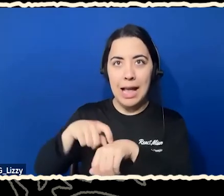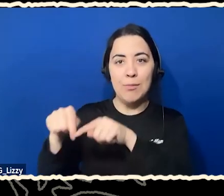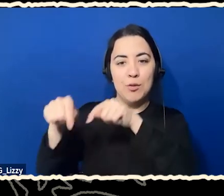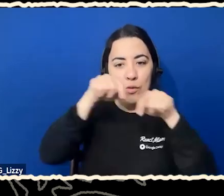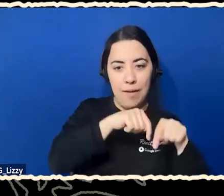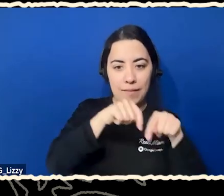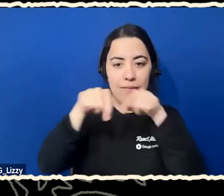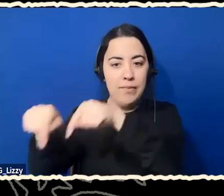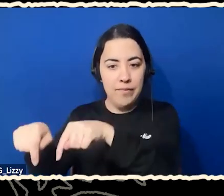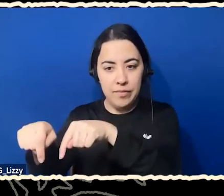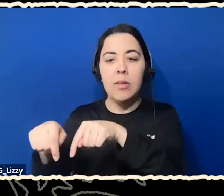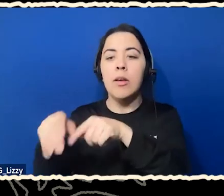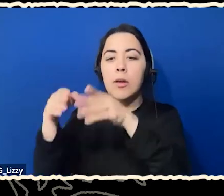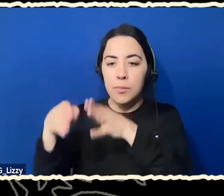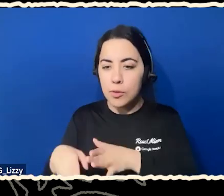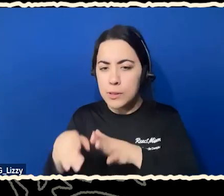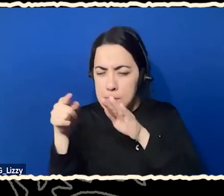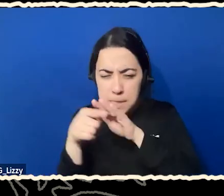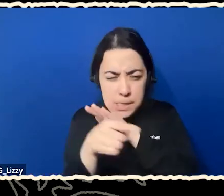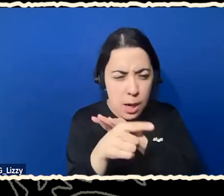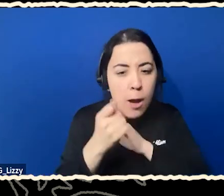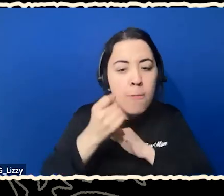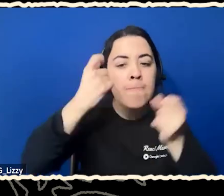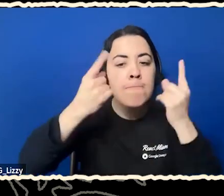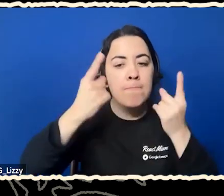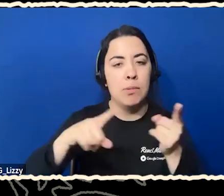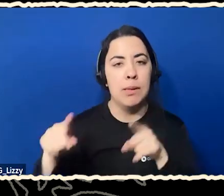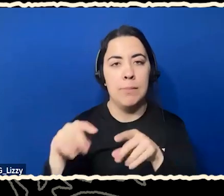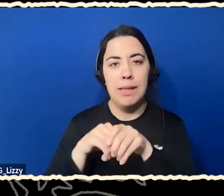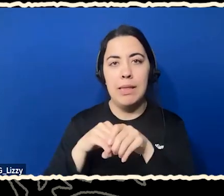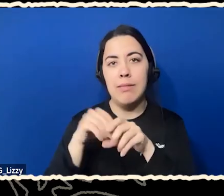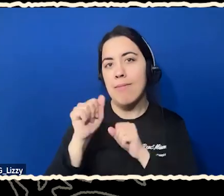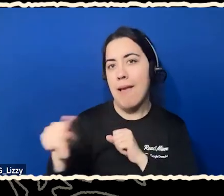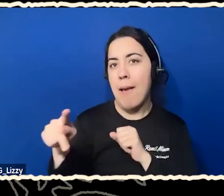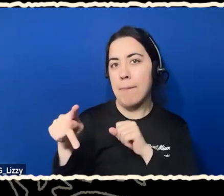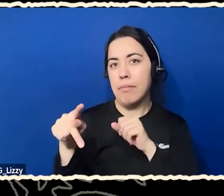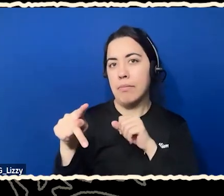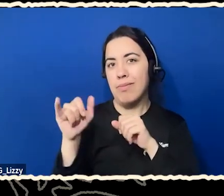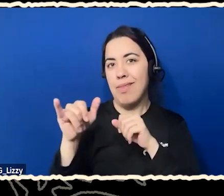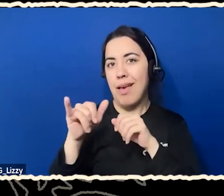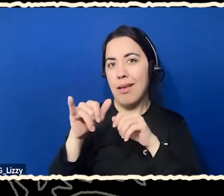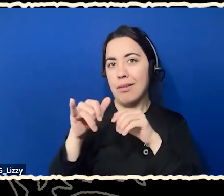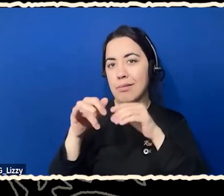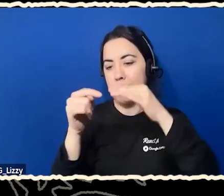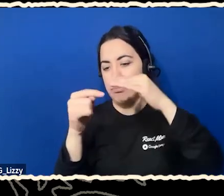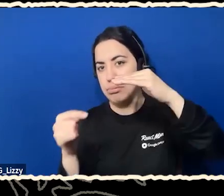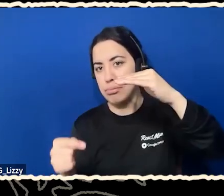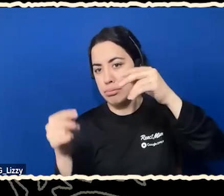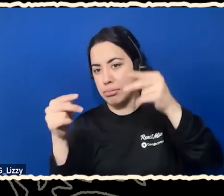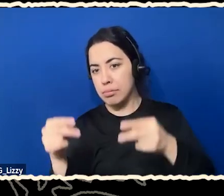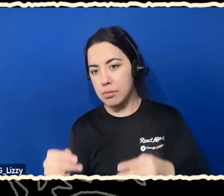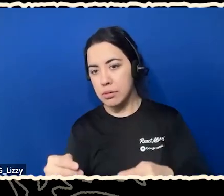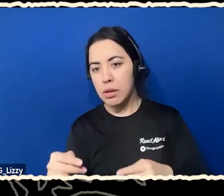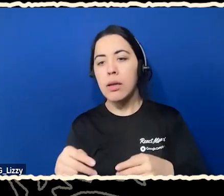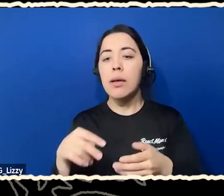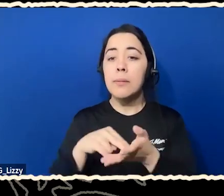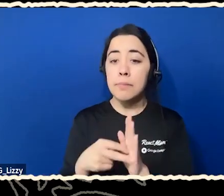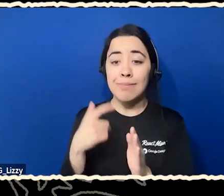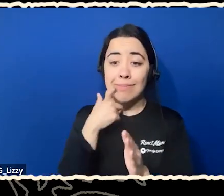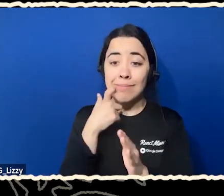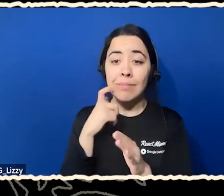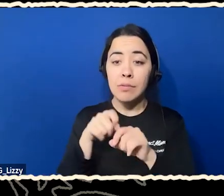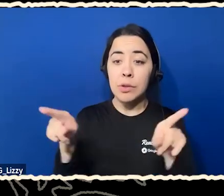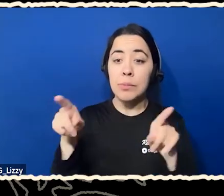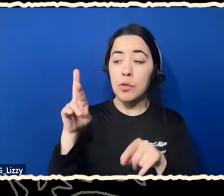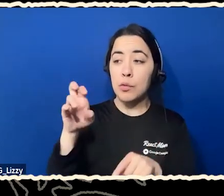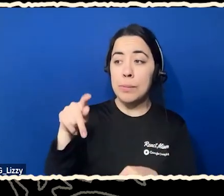We recently shipped a Replay MCP so that now your agents have the same time travel abilities as well. I have